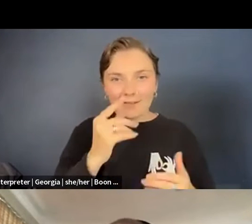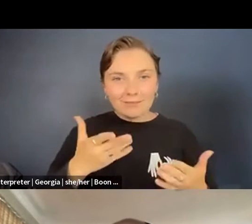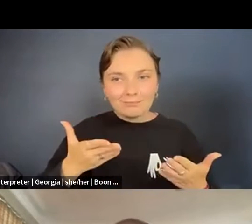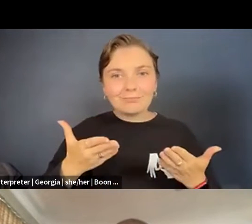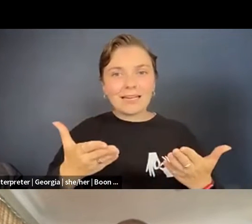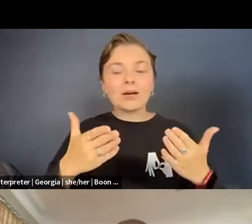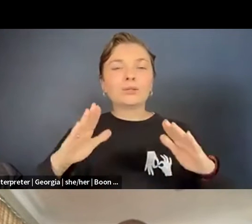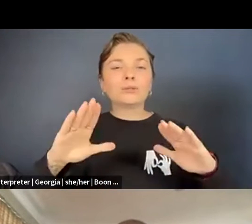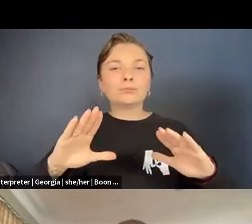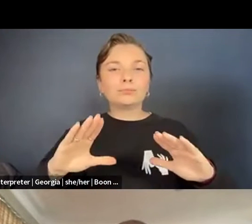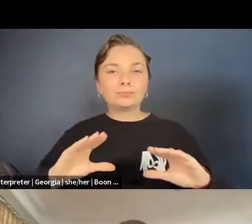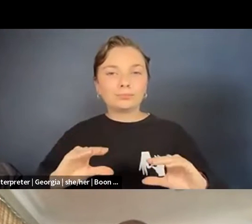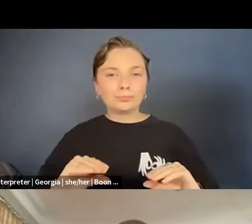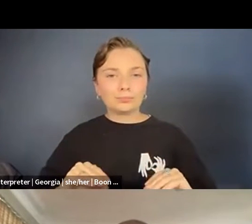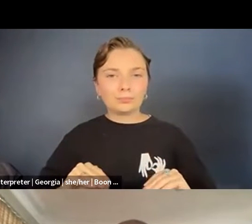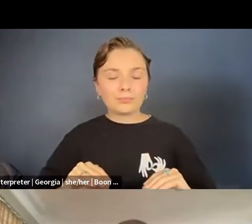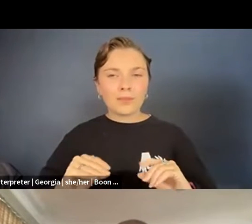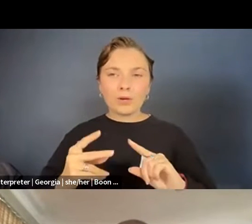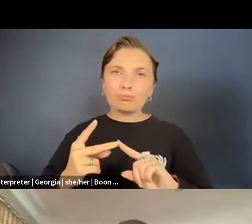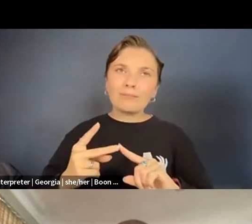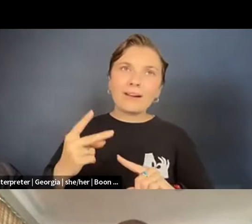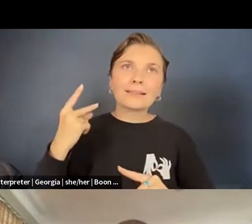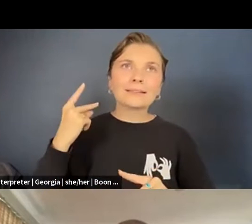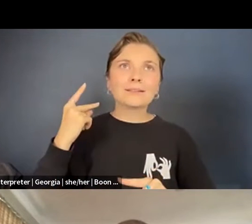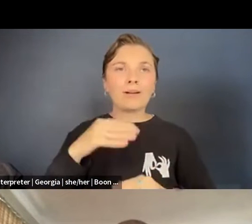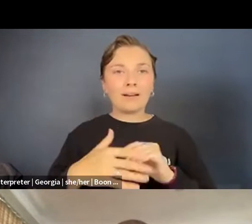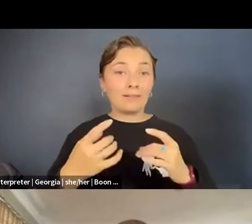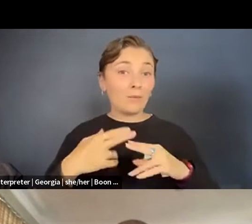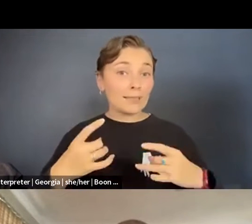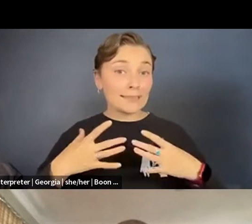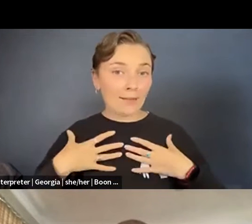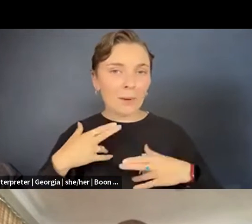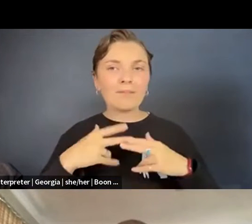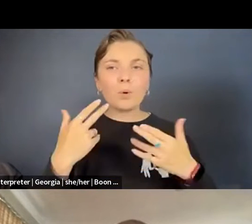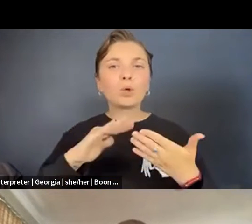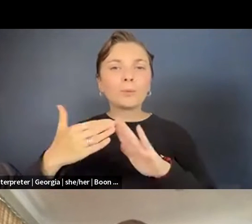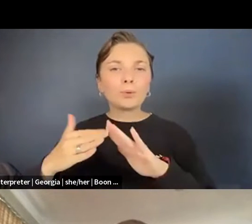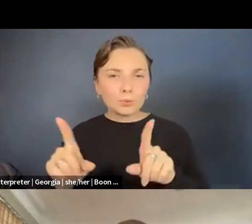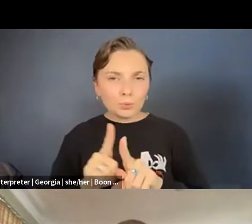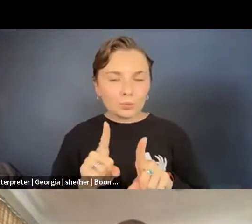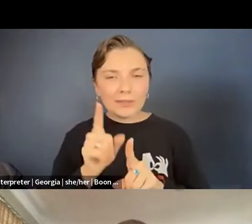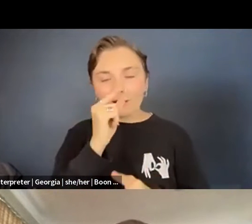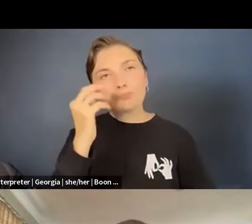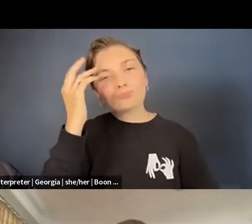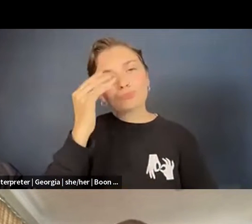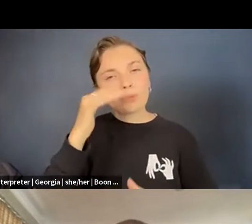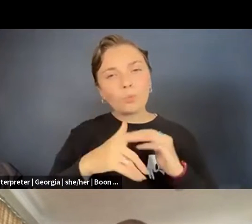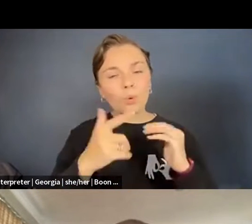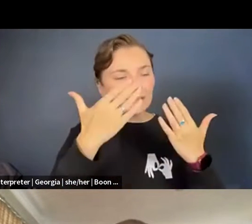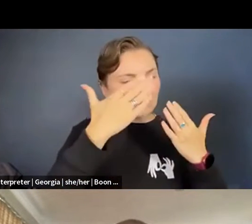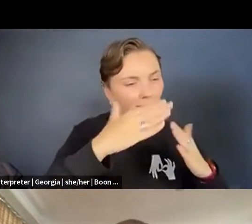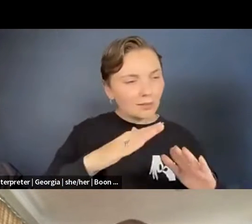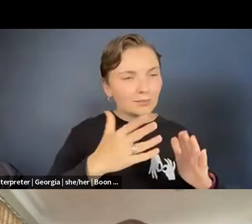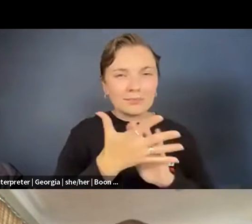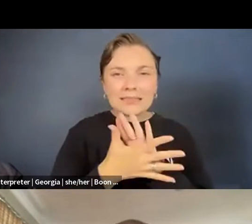some pause, some reflection for ourselves, but our communities to be able to reflect on what death and dying